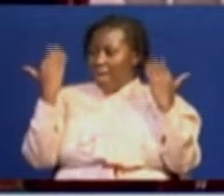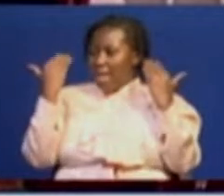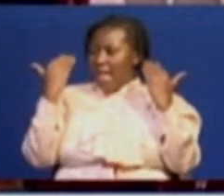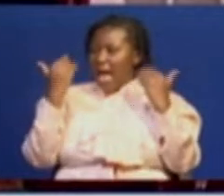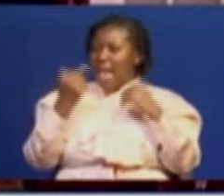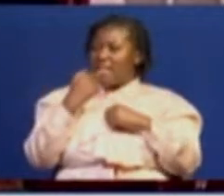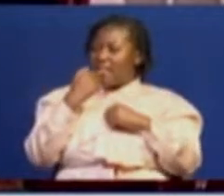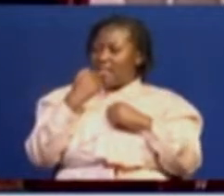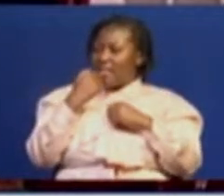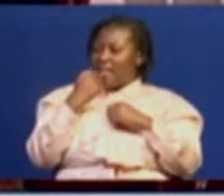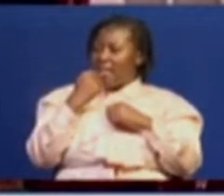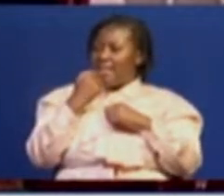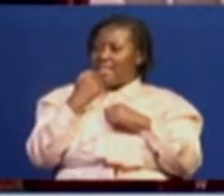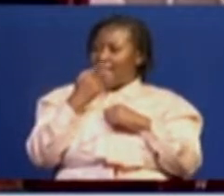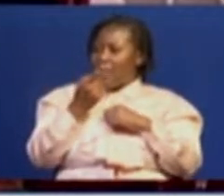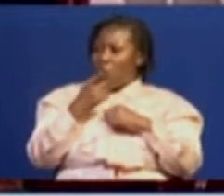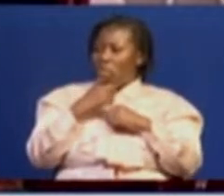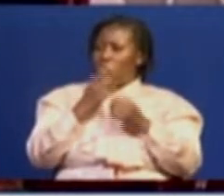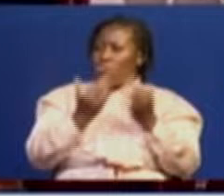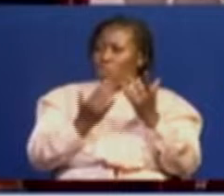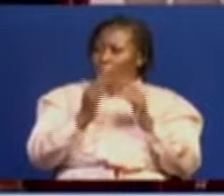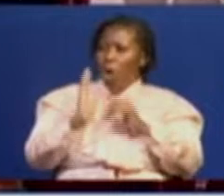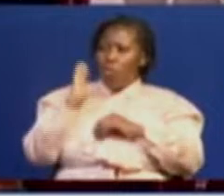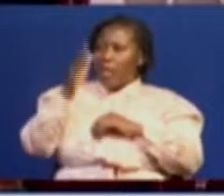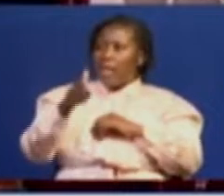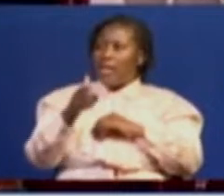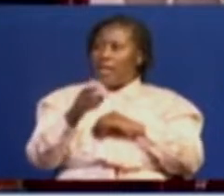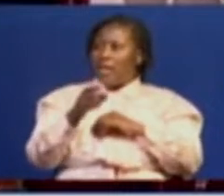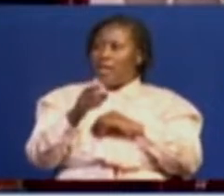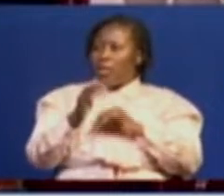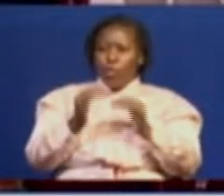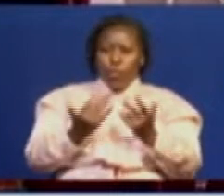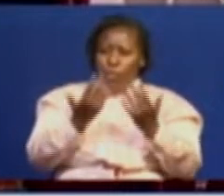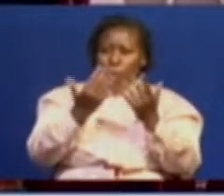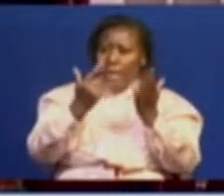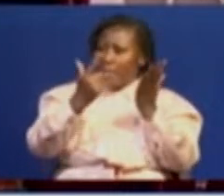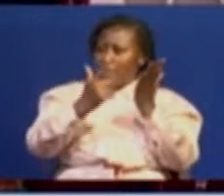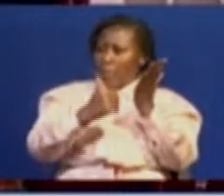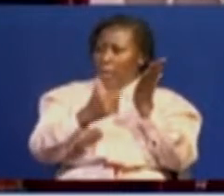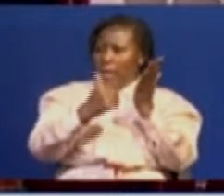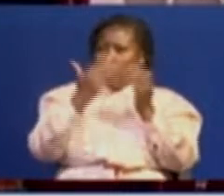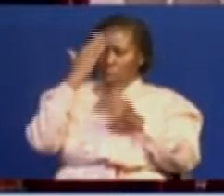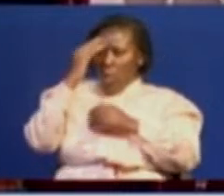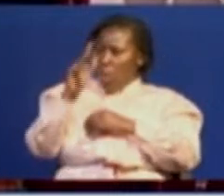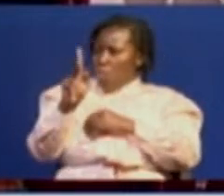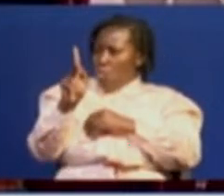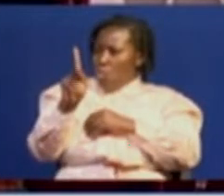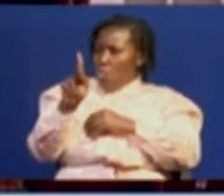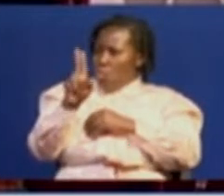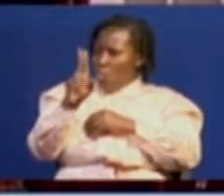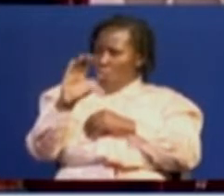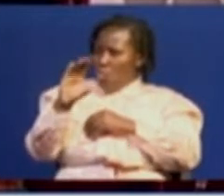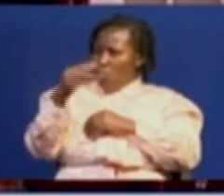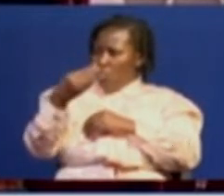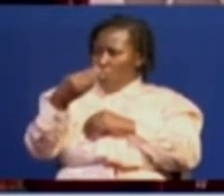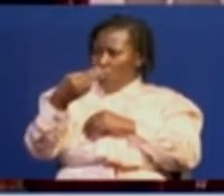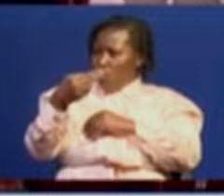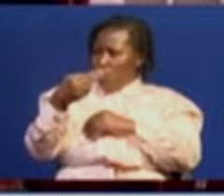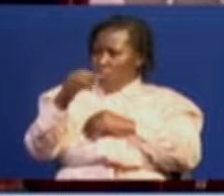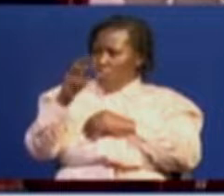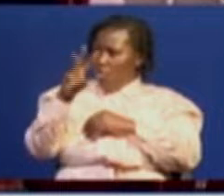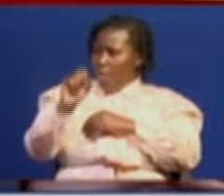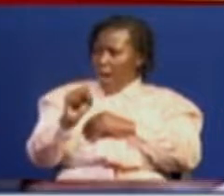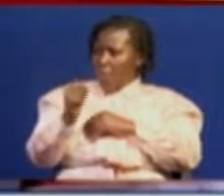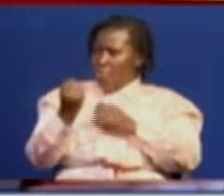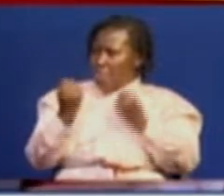he is threatening that they are going to kuchoma. Kuchoma in Kiswahili, I believe everybody, Honorable Speaker and every